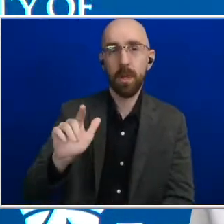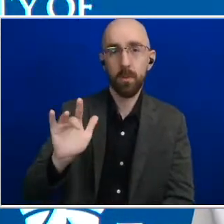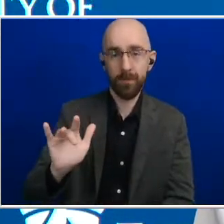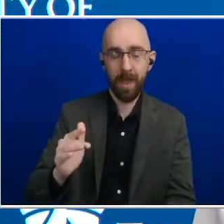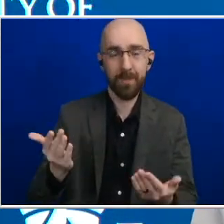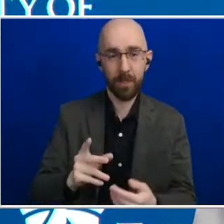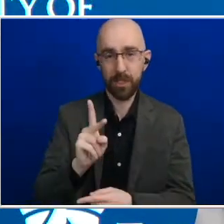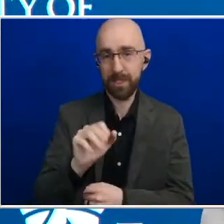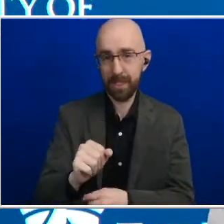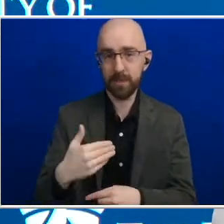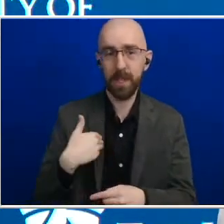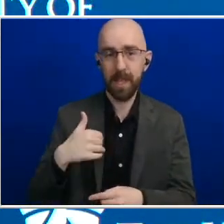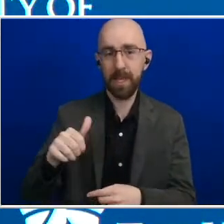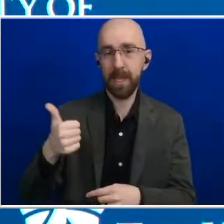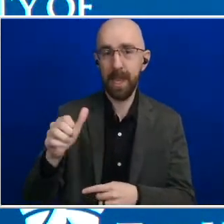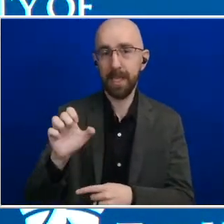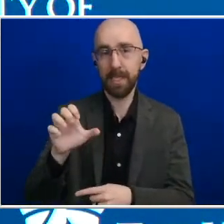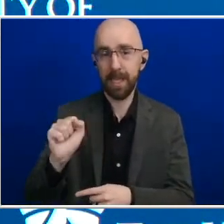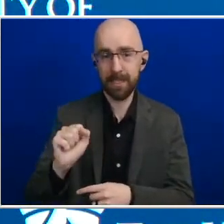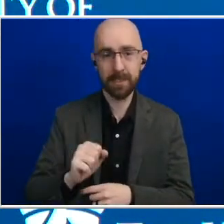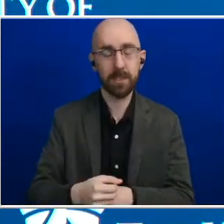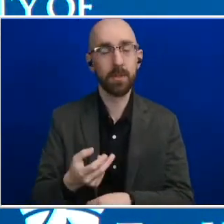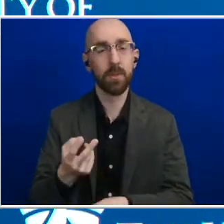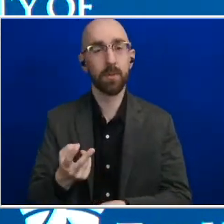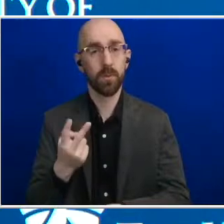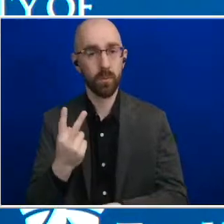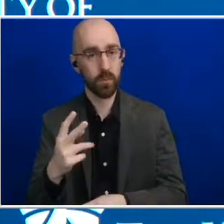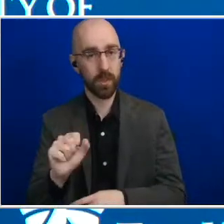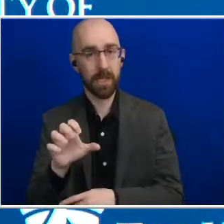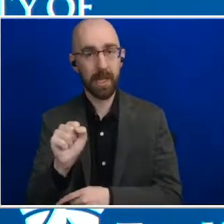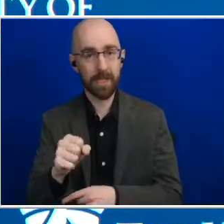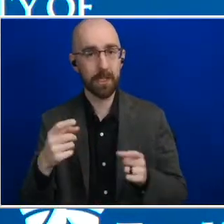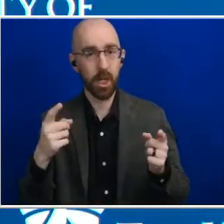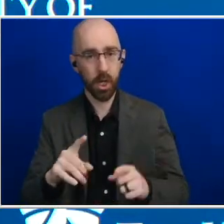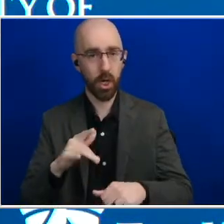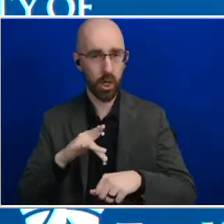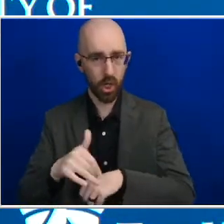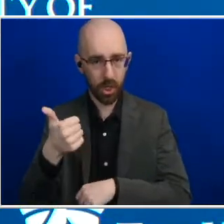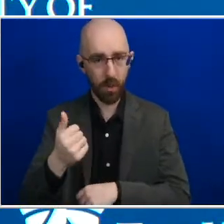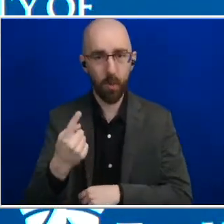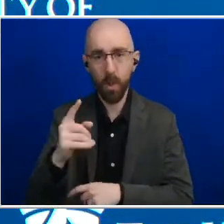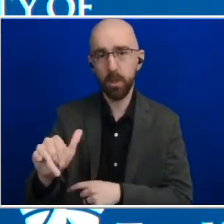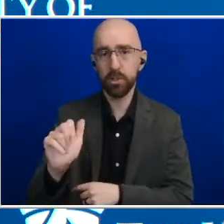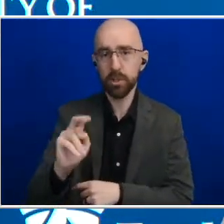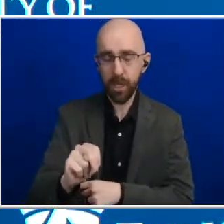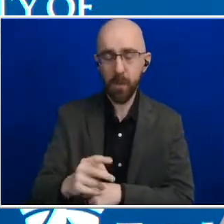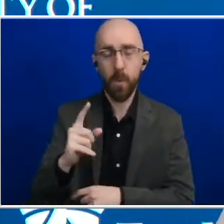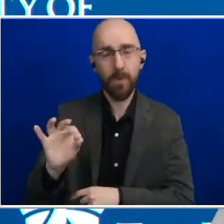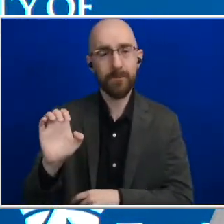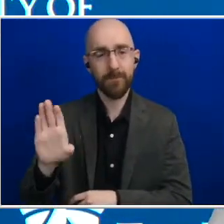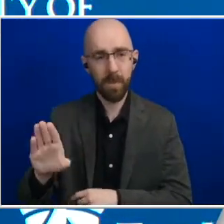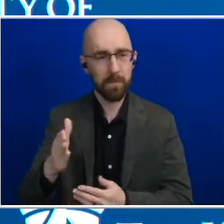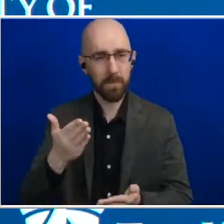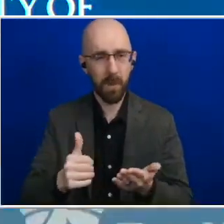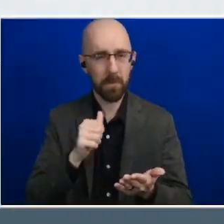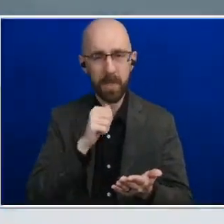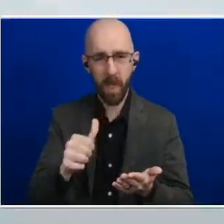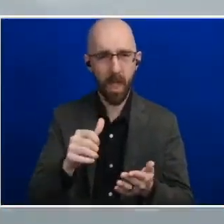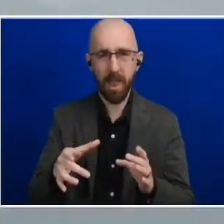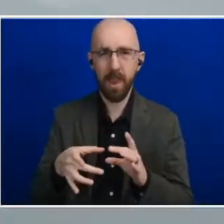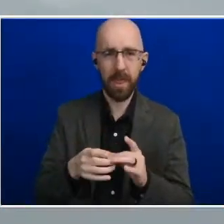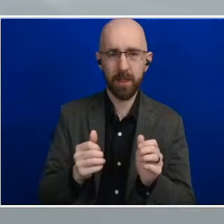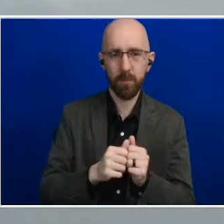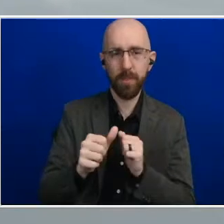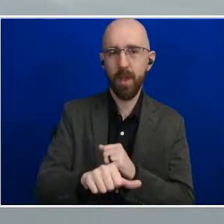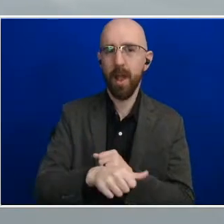10 cases. 2 of those cases occurred earlier, though. One was in January, one was in February, probably not linked to these other 8